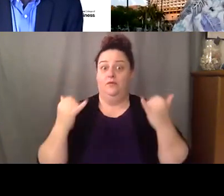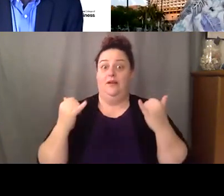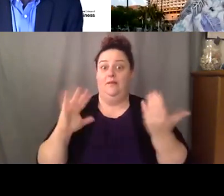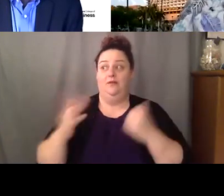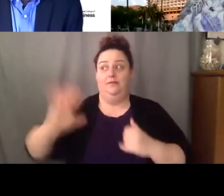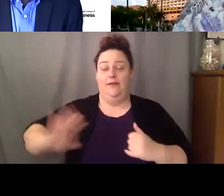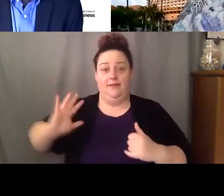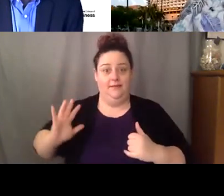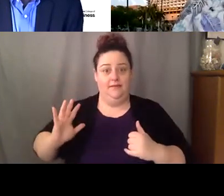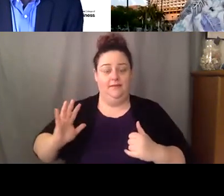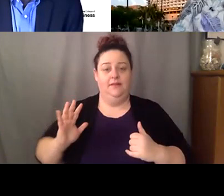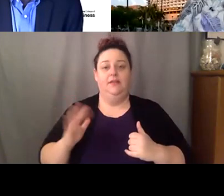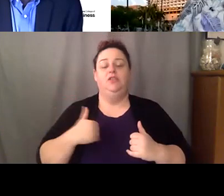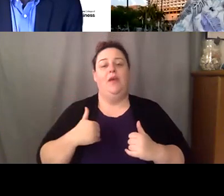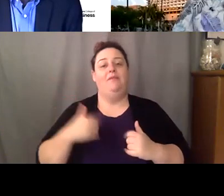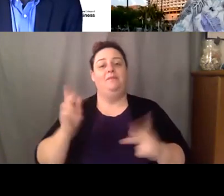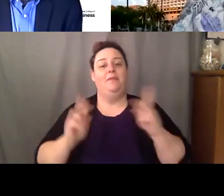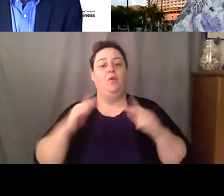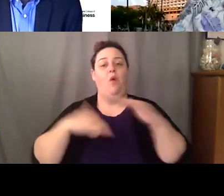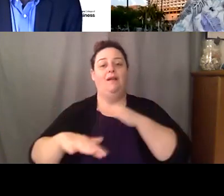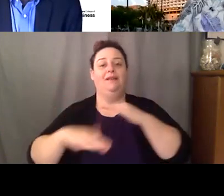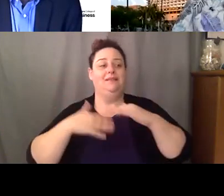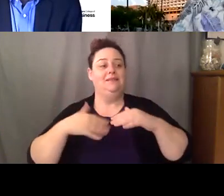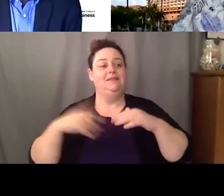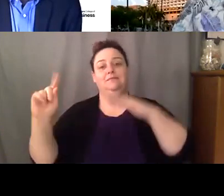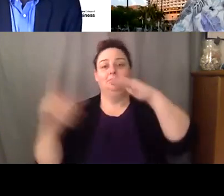there's walk-in traffic, the weather comes into play,